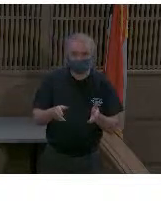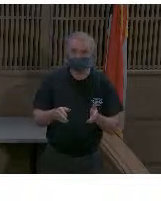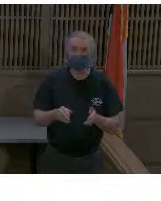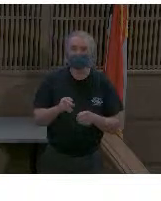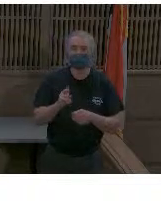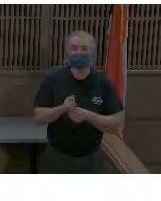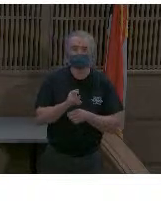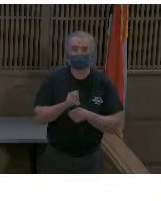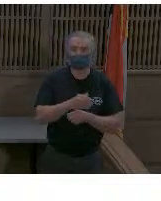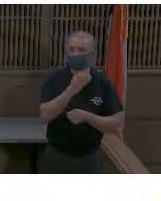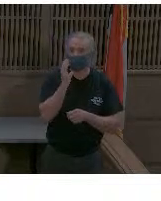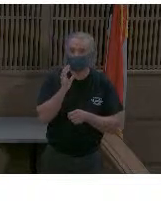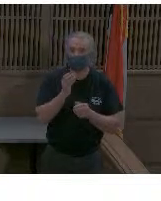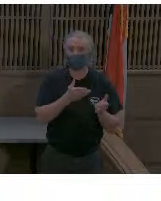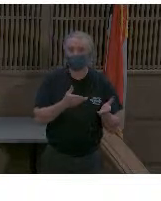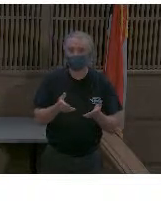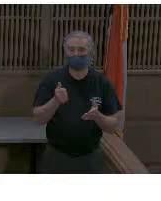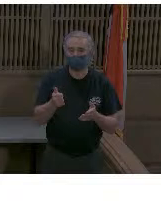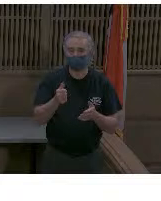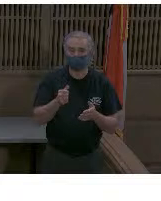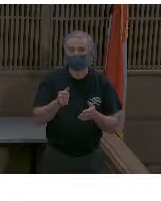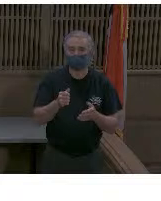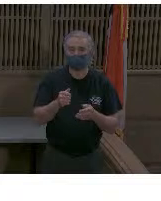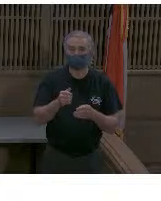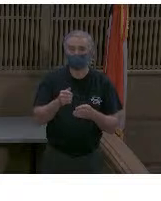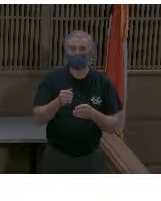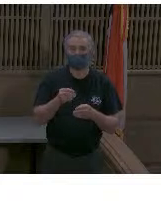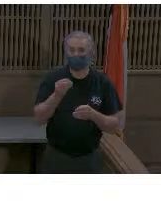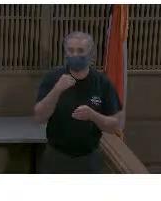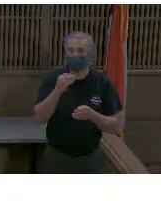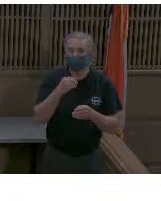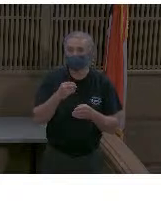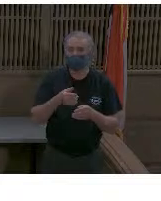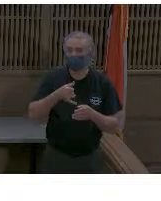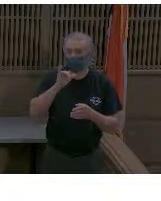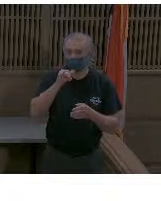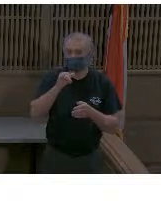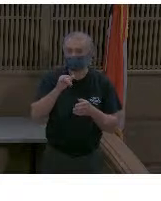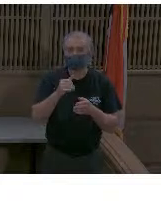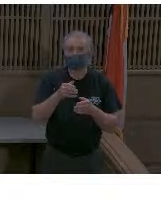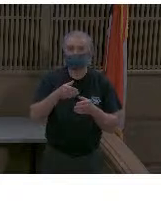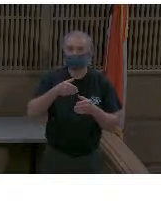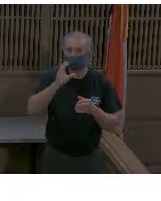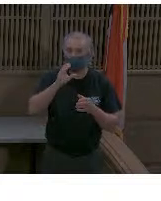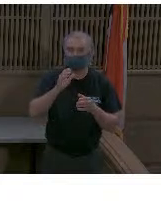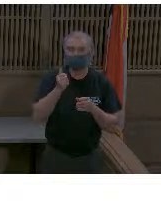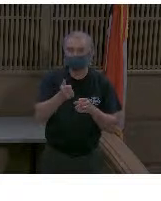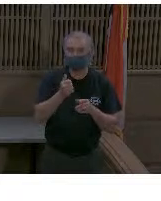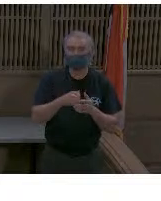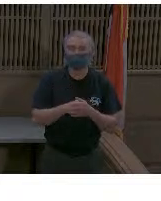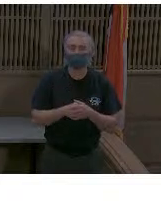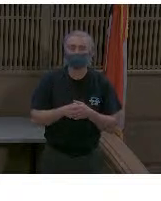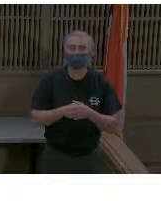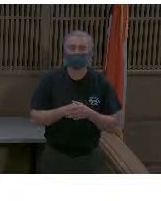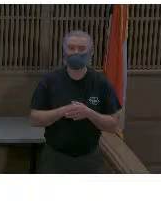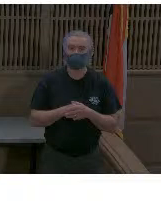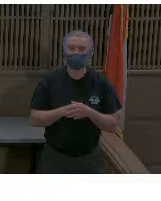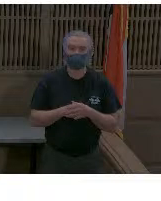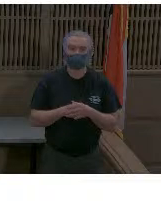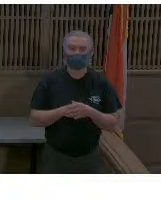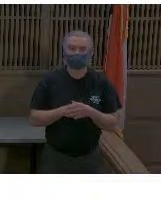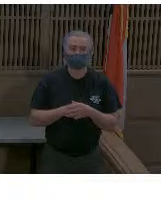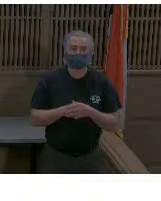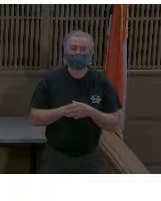your own food and beverage is safer than sharing food. Frequent washing of hands and cleansing of commonly